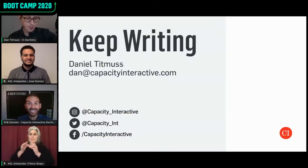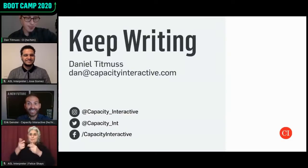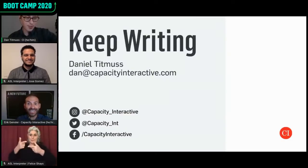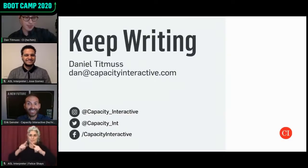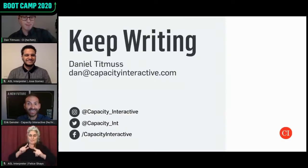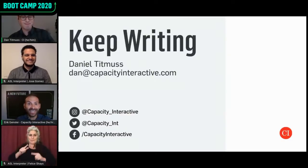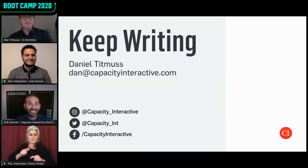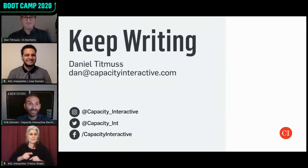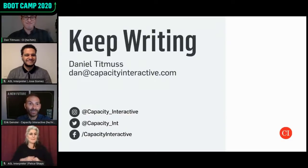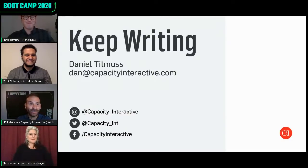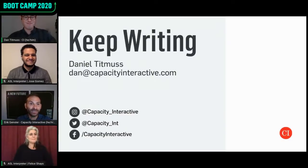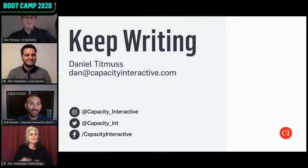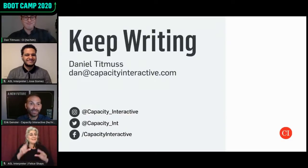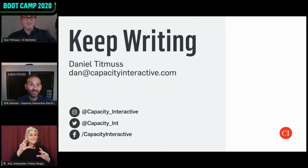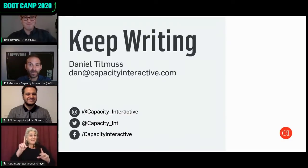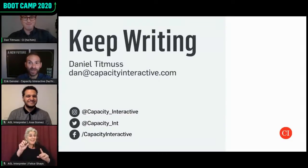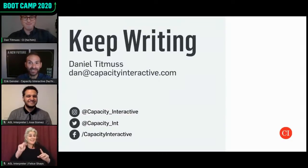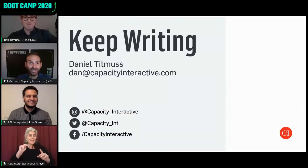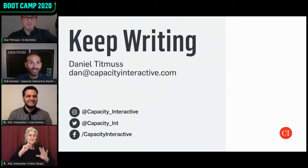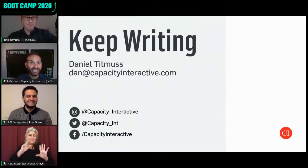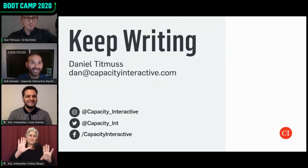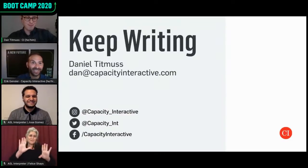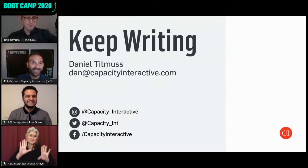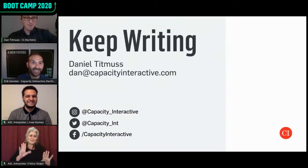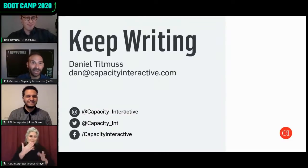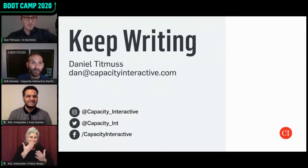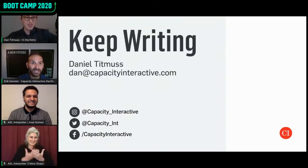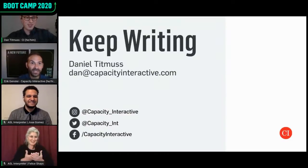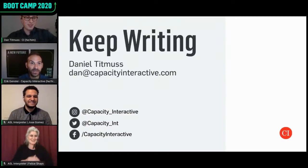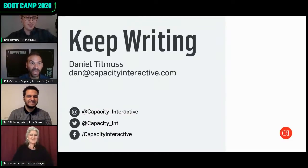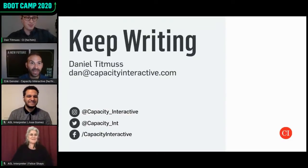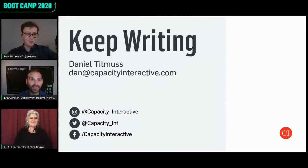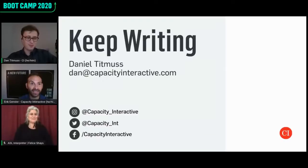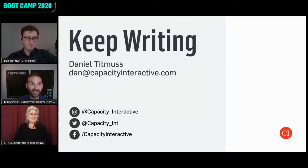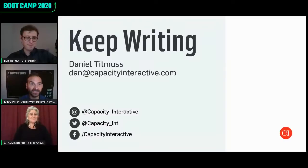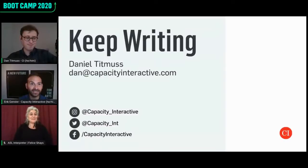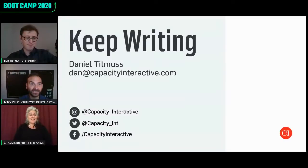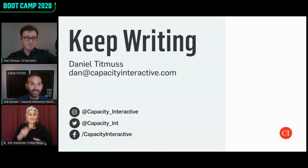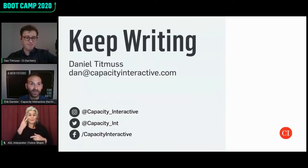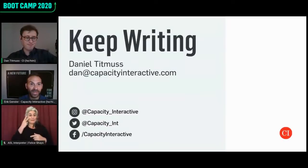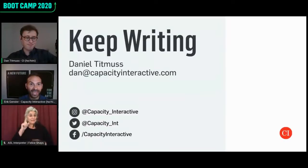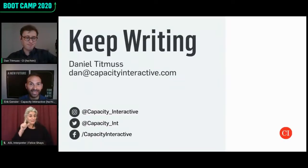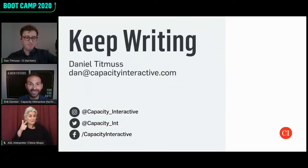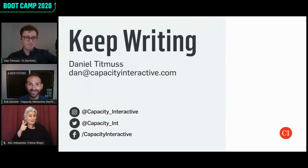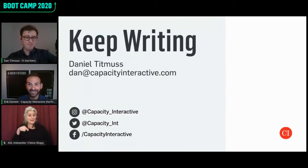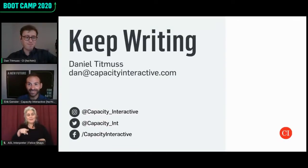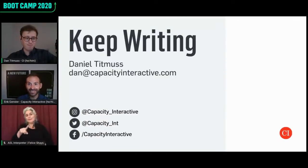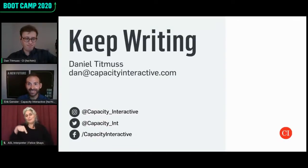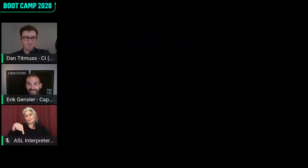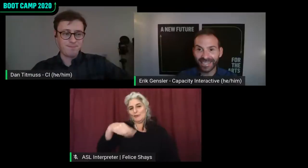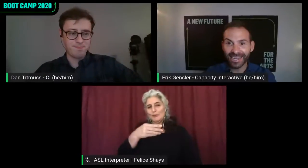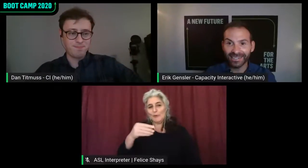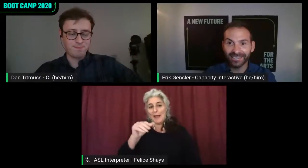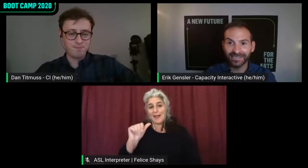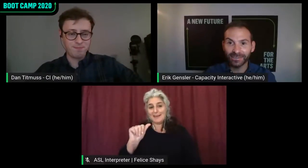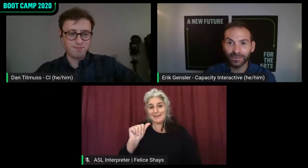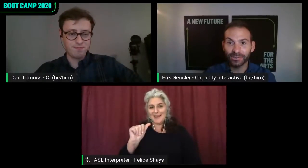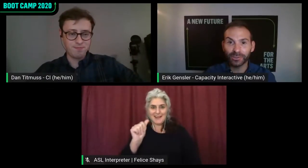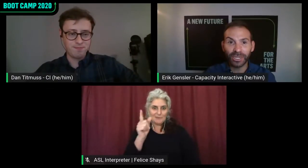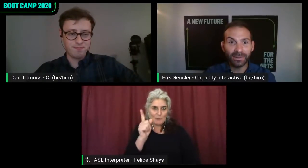That was great, Dan. Thank you so much, and we'll see you at the Q&A in a